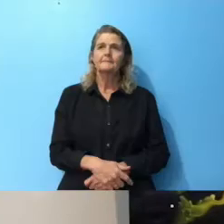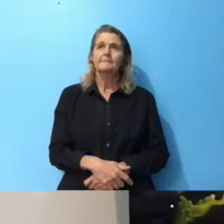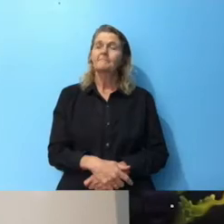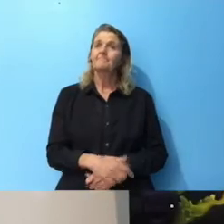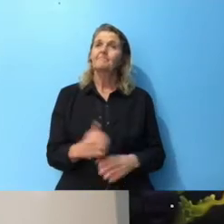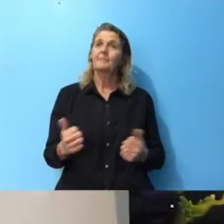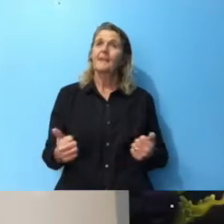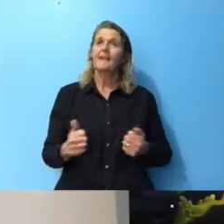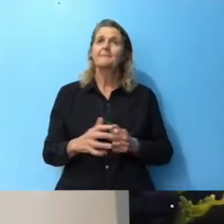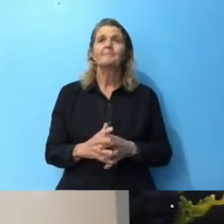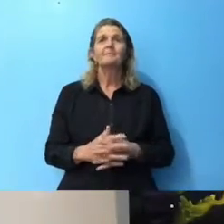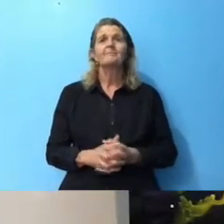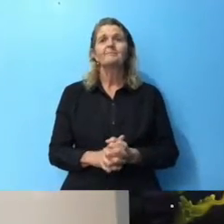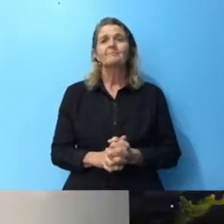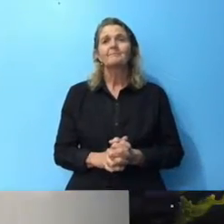Okay.